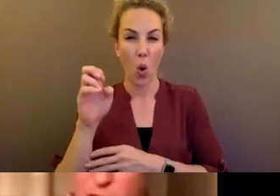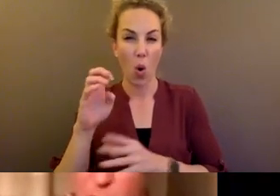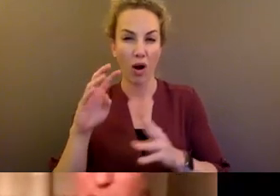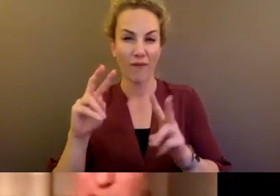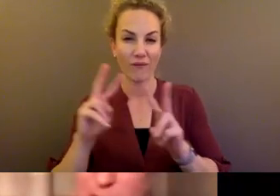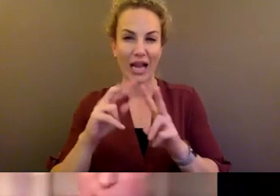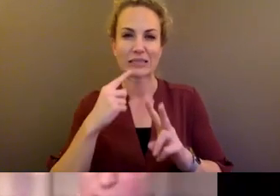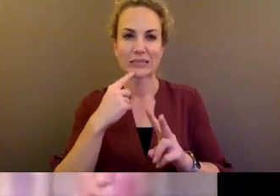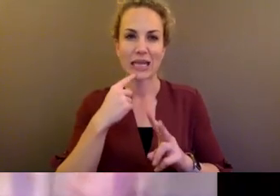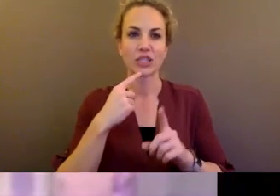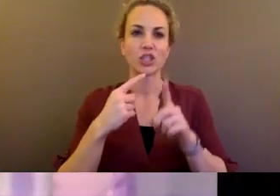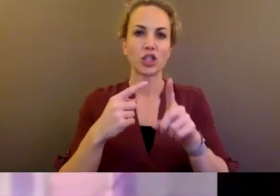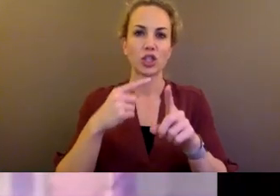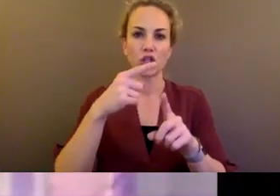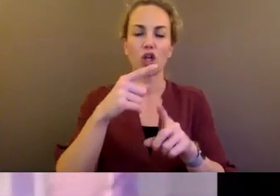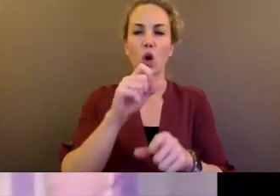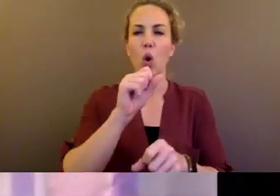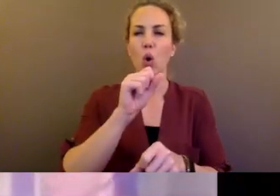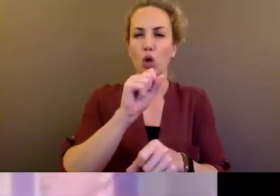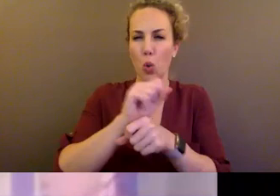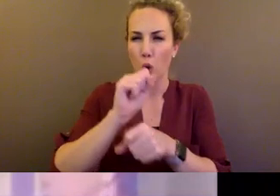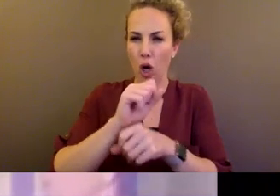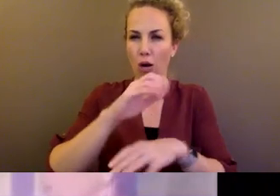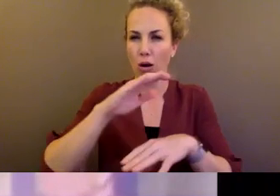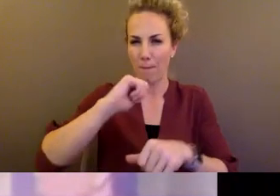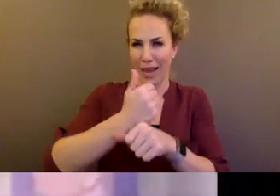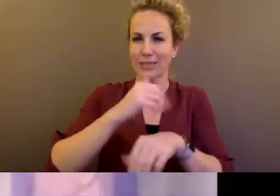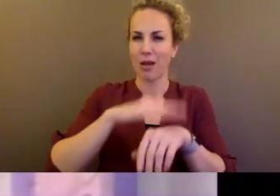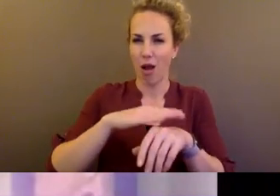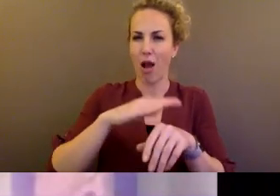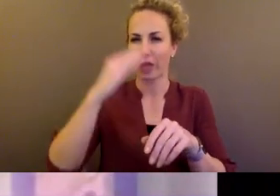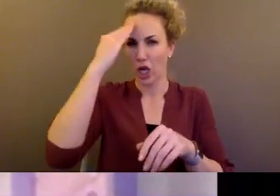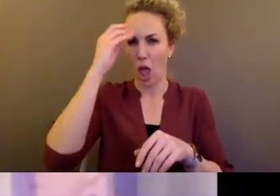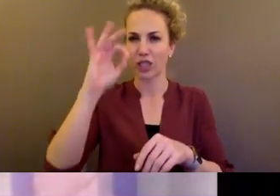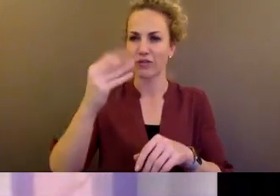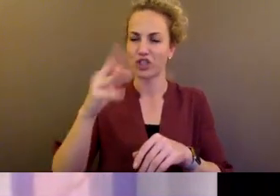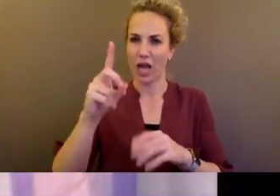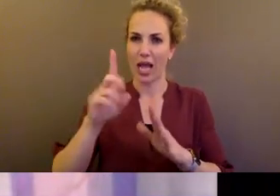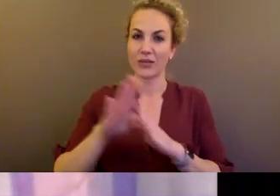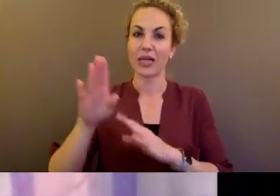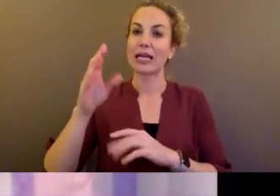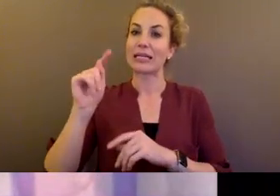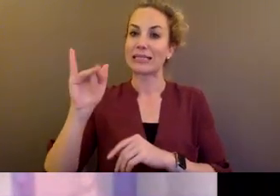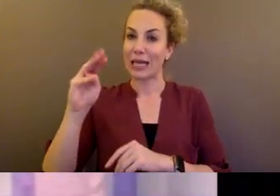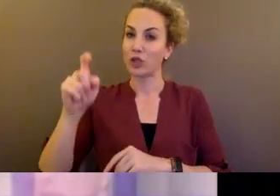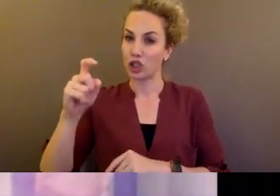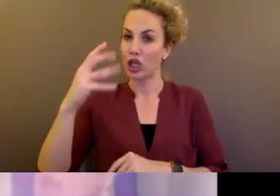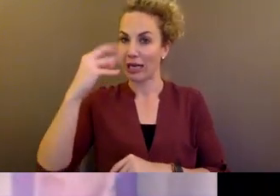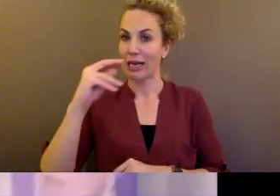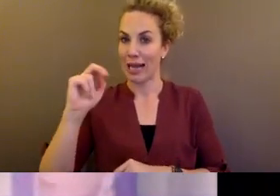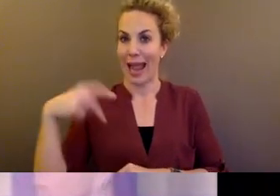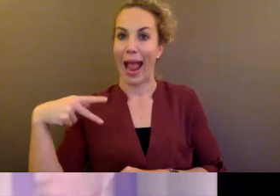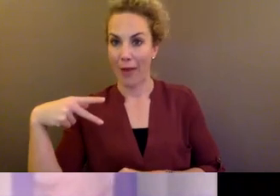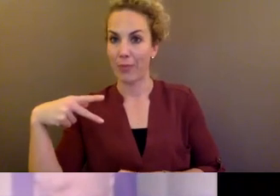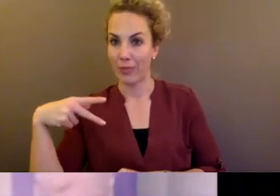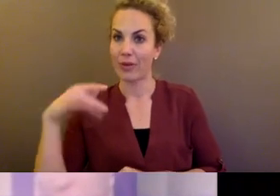that you will base your work on the knowledge of child development, which would suggest that Timothy should nap if he needs a nap. Developmentally,